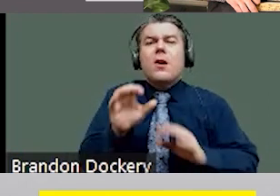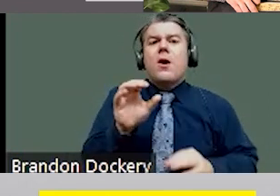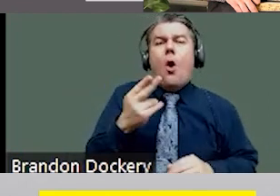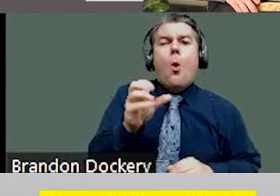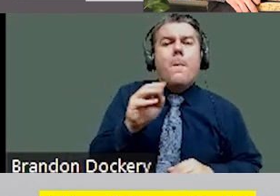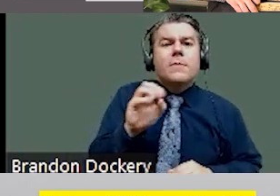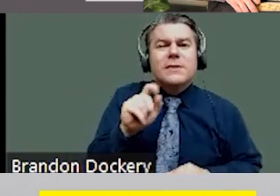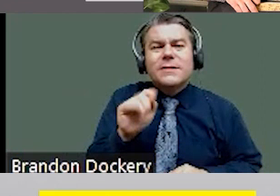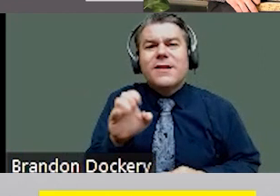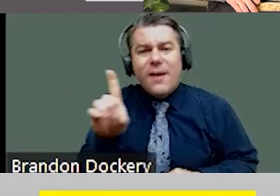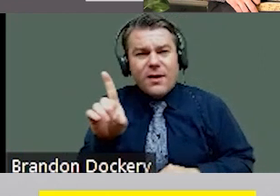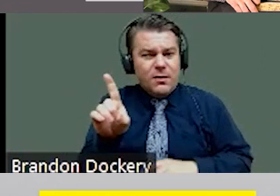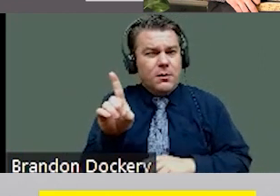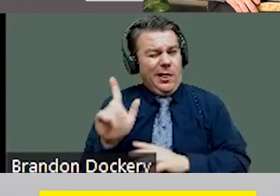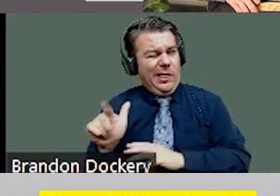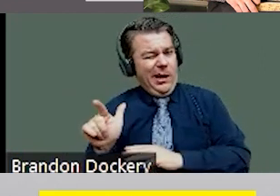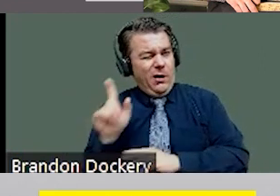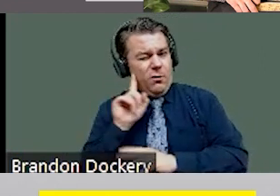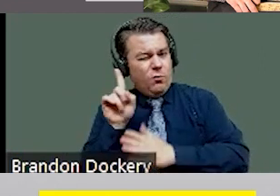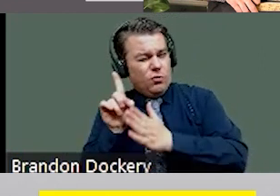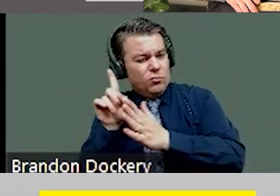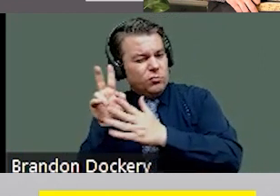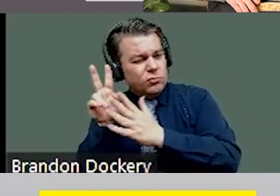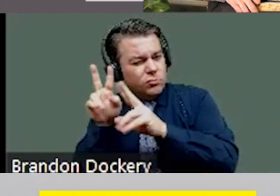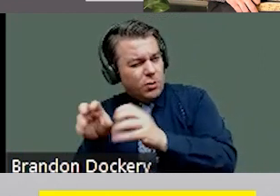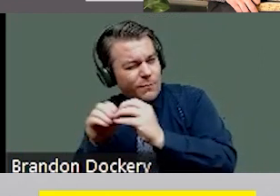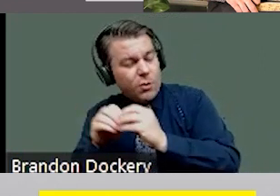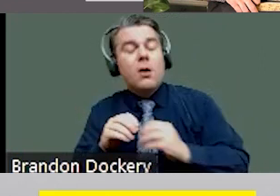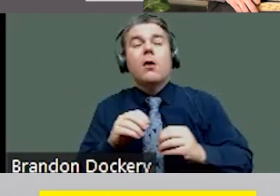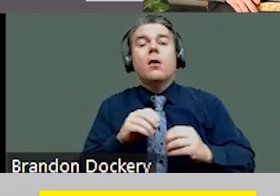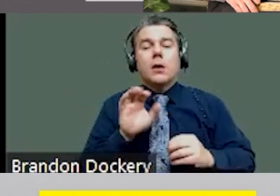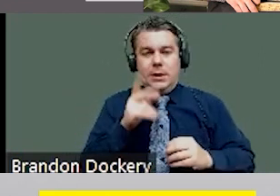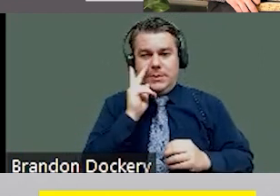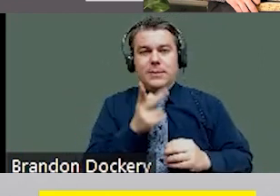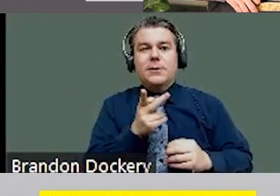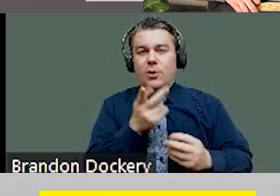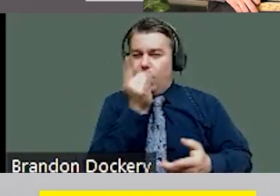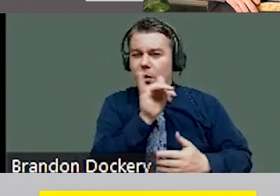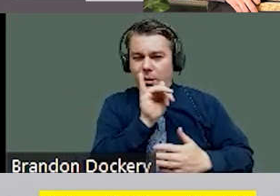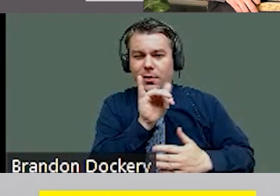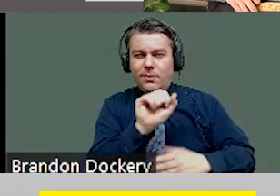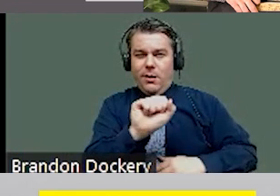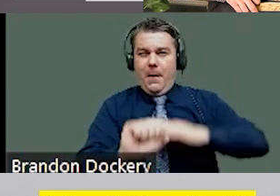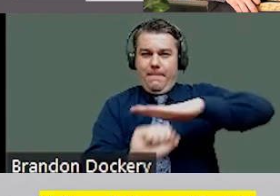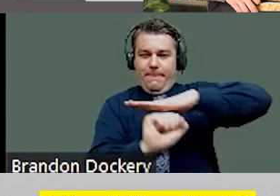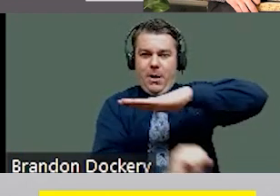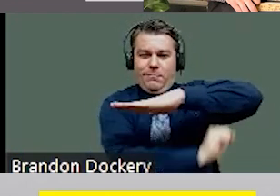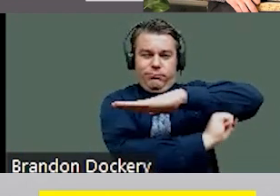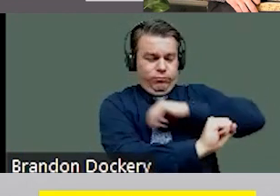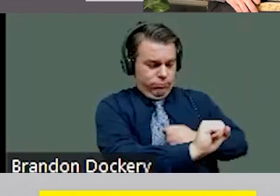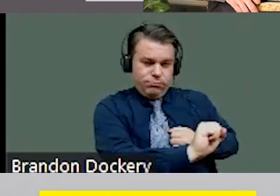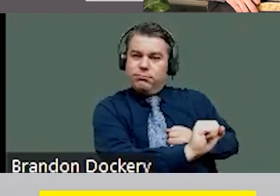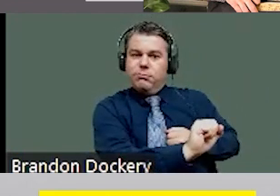Olmstead, which we'll visit here in a bit, you can see the groundwork being put there.